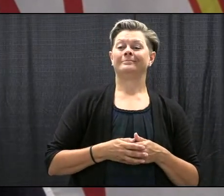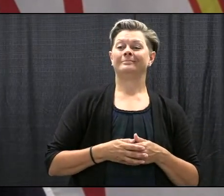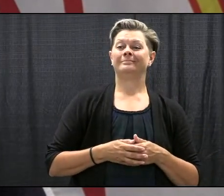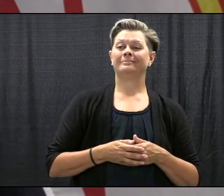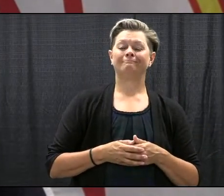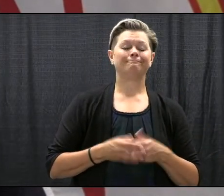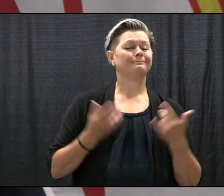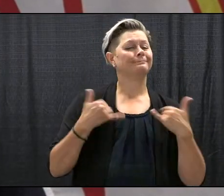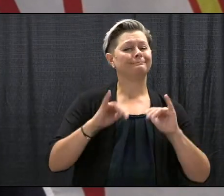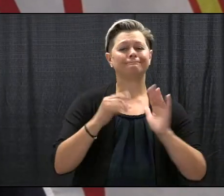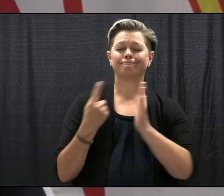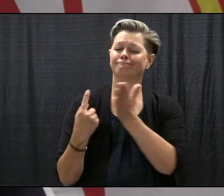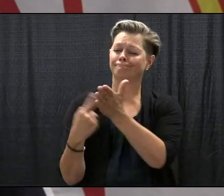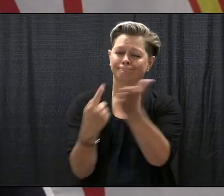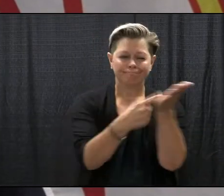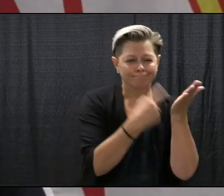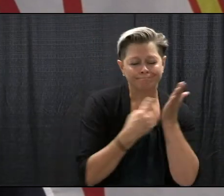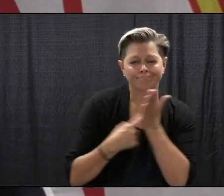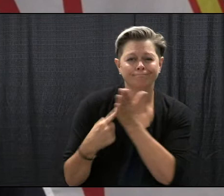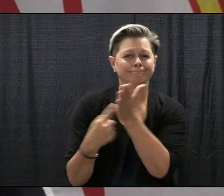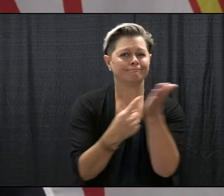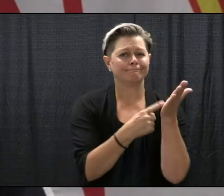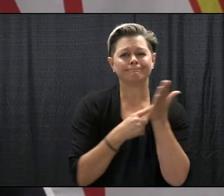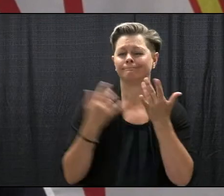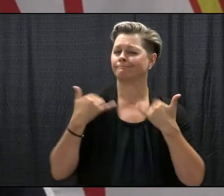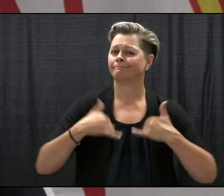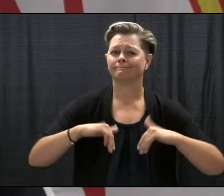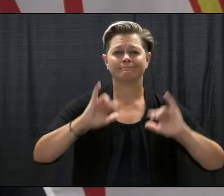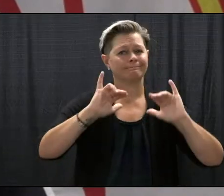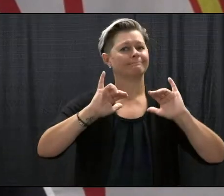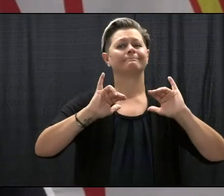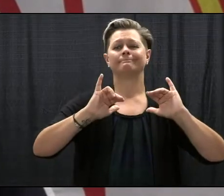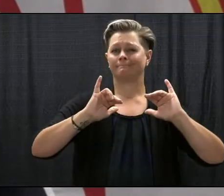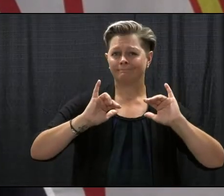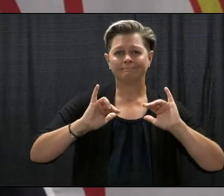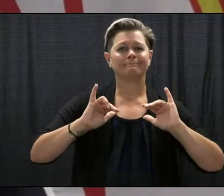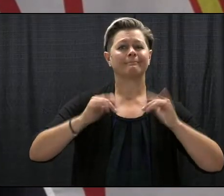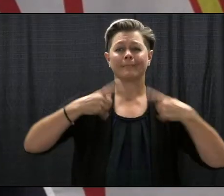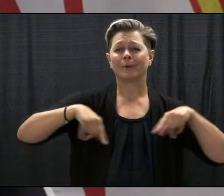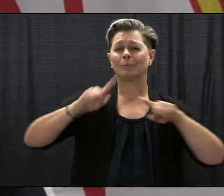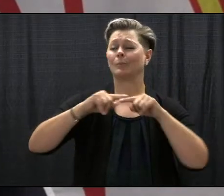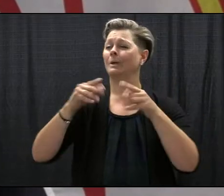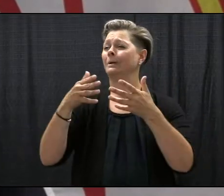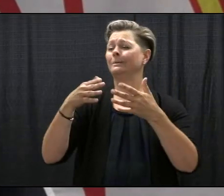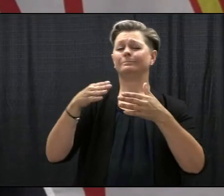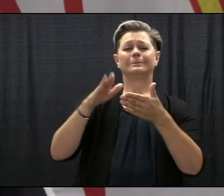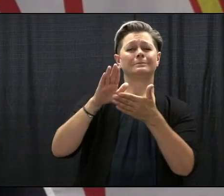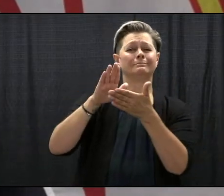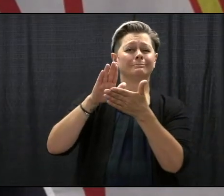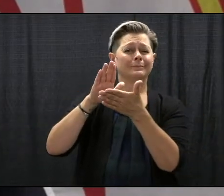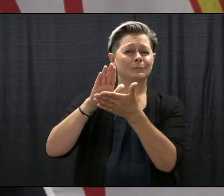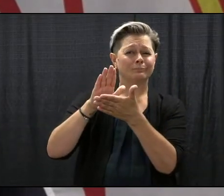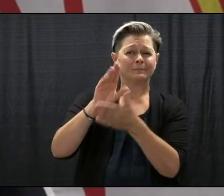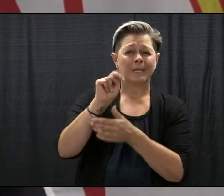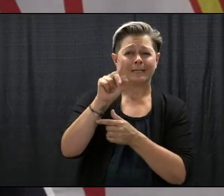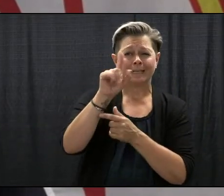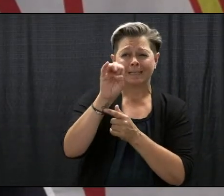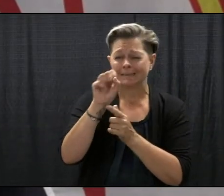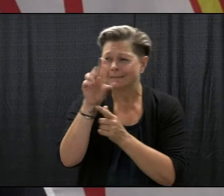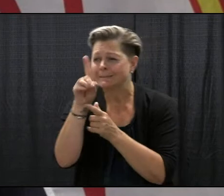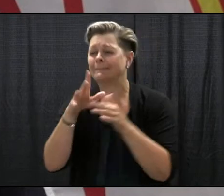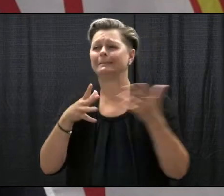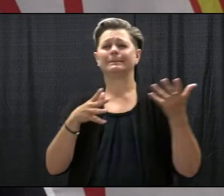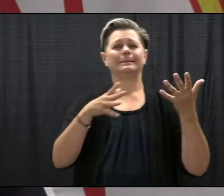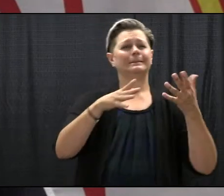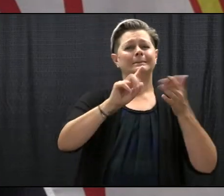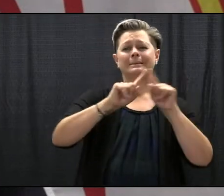Conversations are ongoing. We're having discussions, and we've met with Education and School District to have these discussions, and certainly